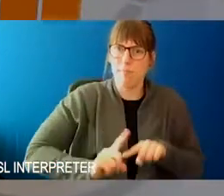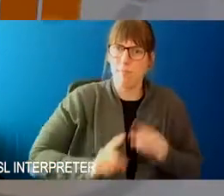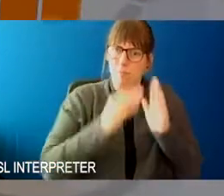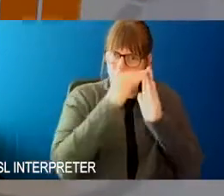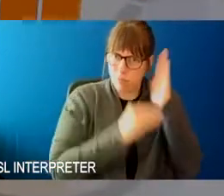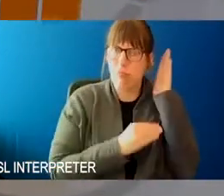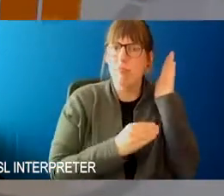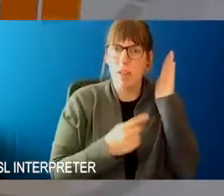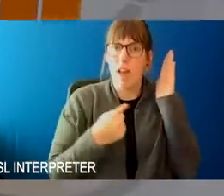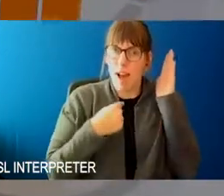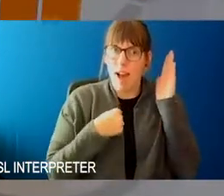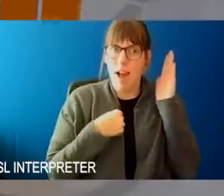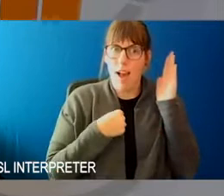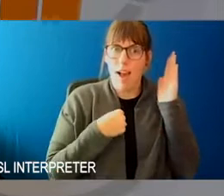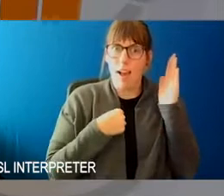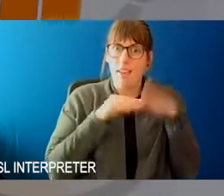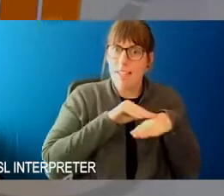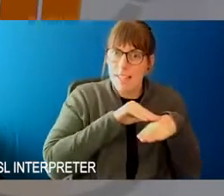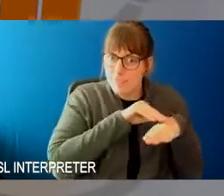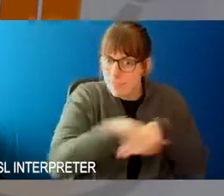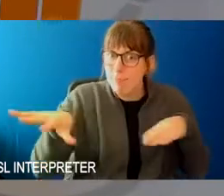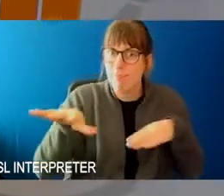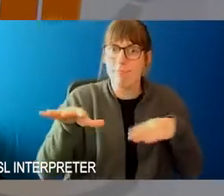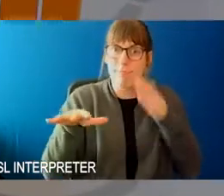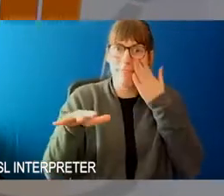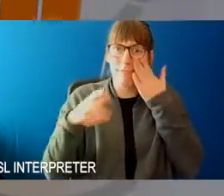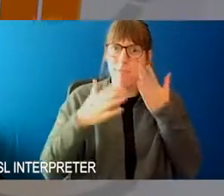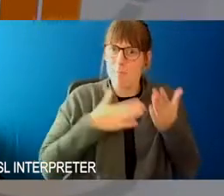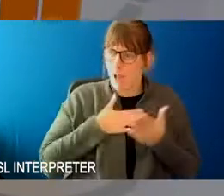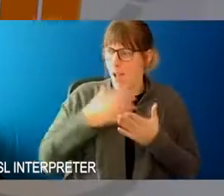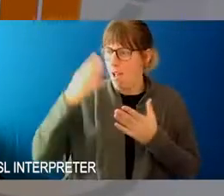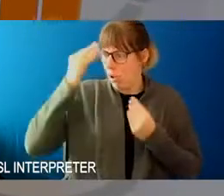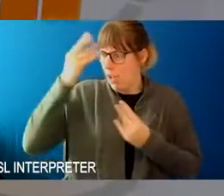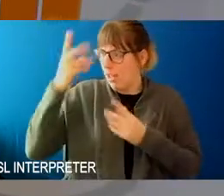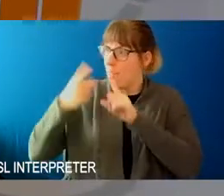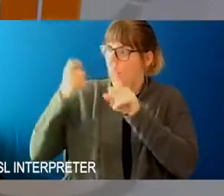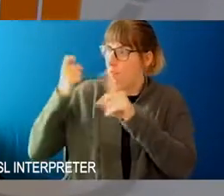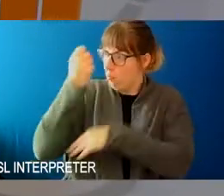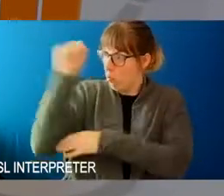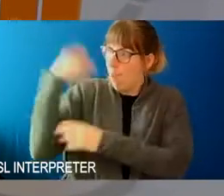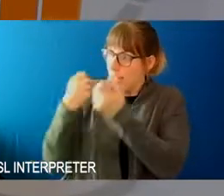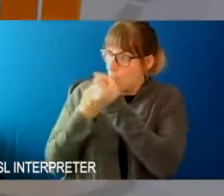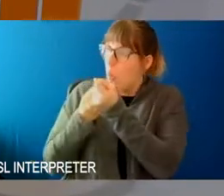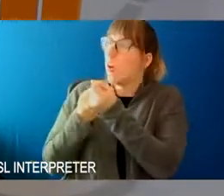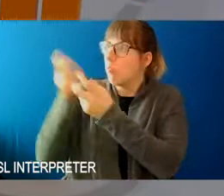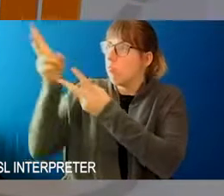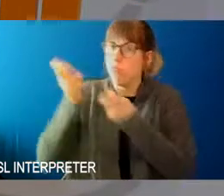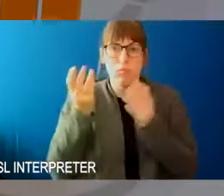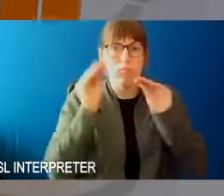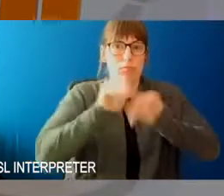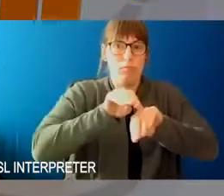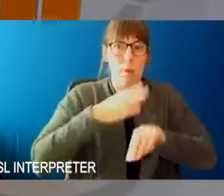minutes 25 platforms that I know I personally could have content from a movement that I